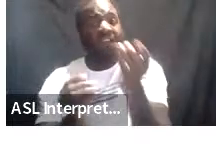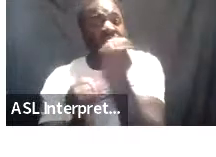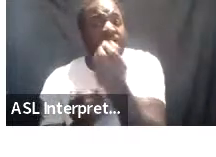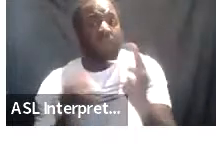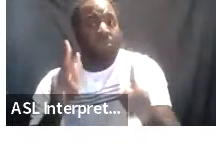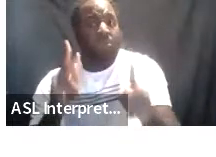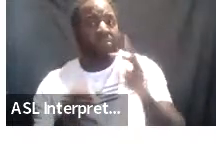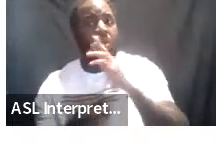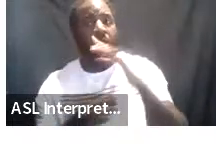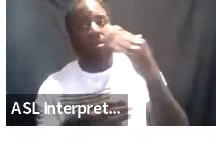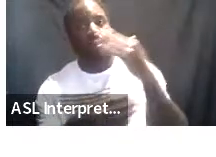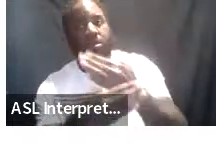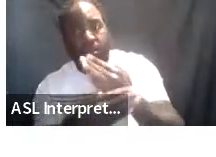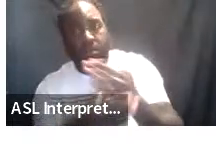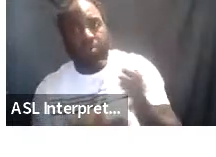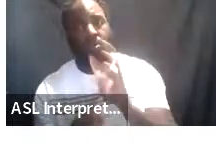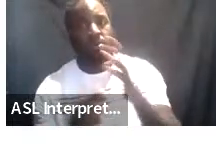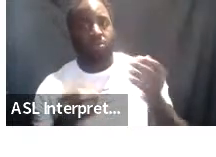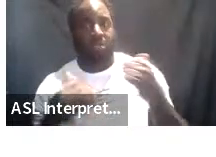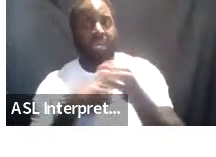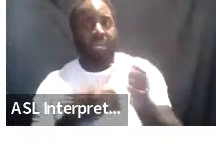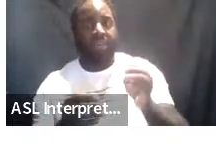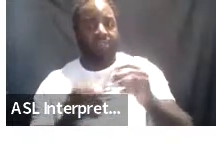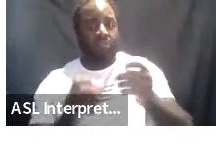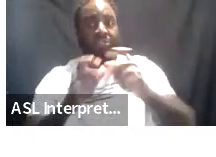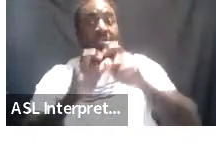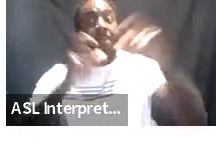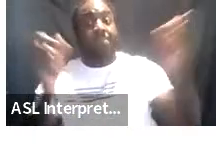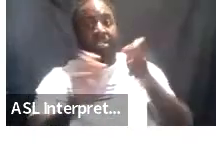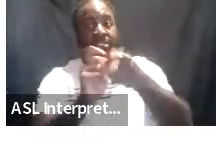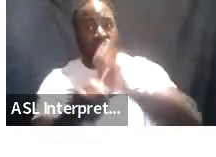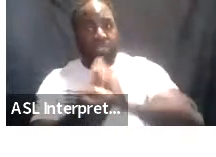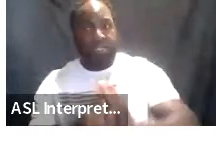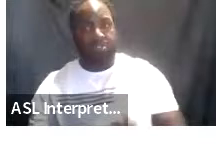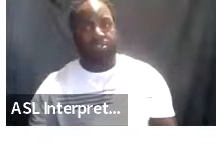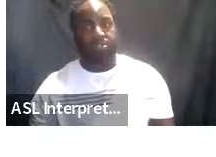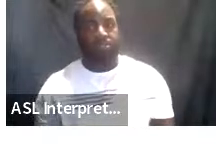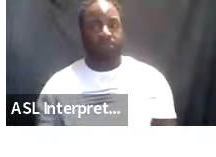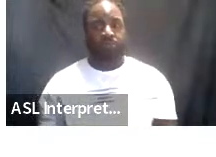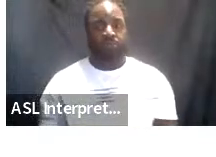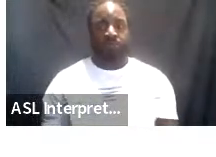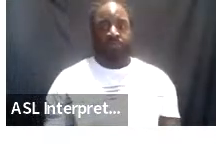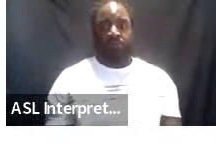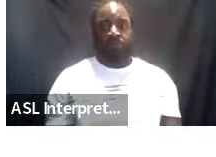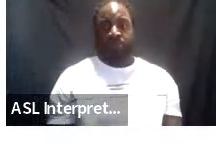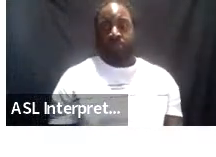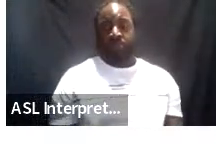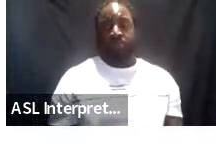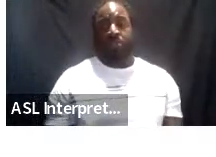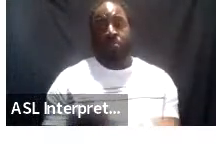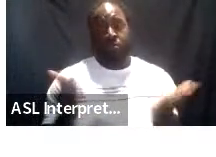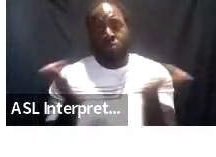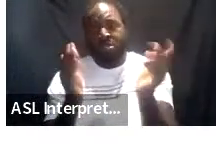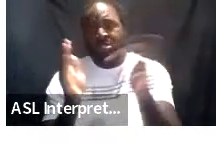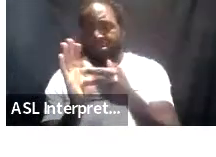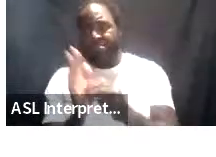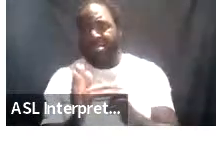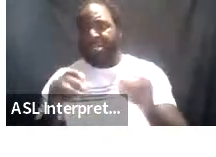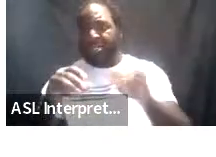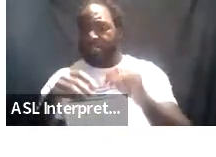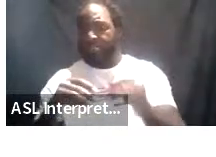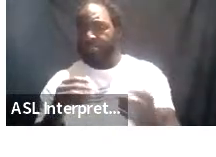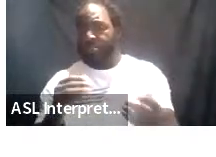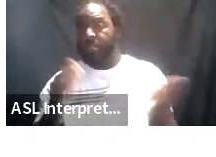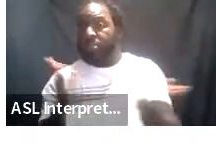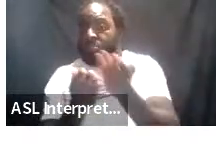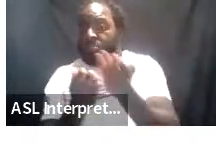or face dramatic changes. Next slide, please. So what does this mean in practice? Here are some of